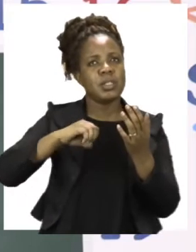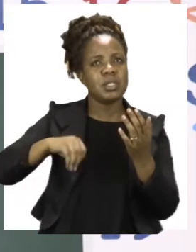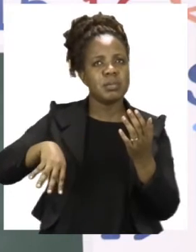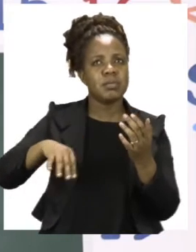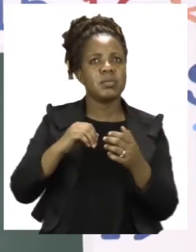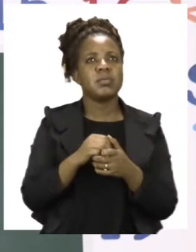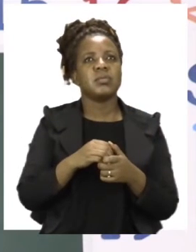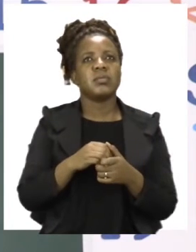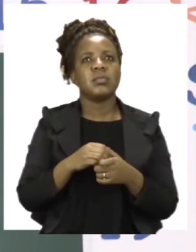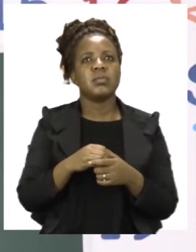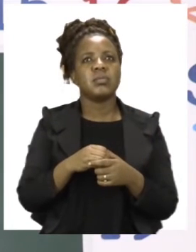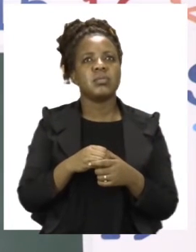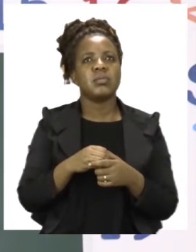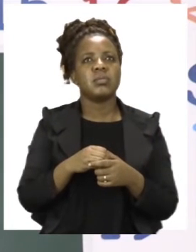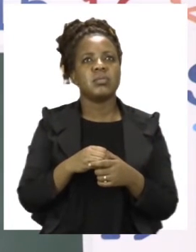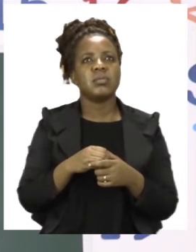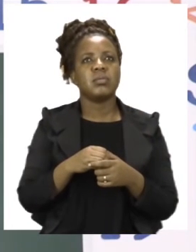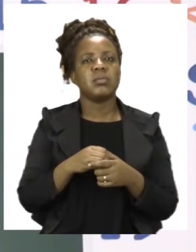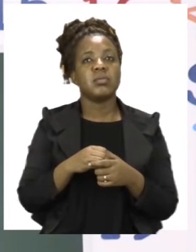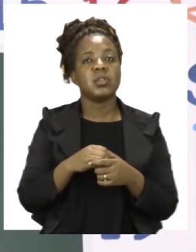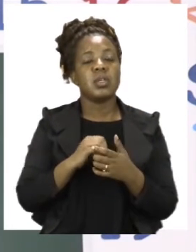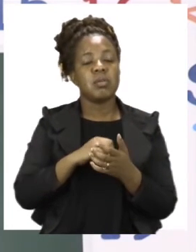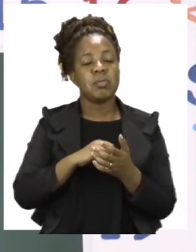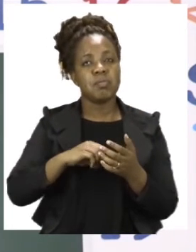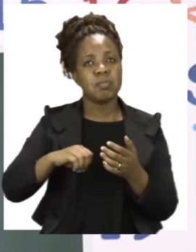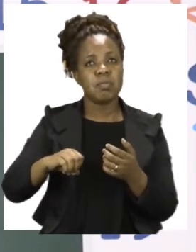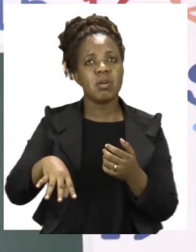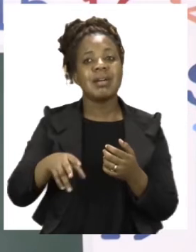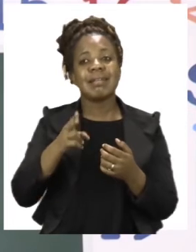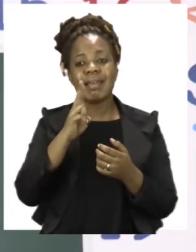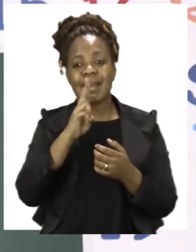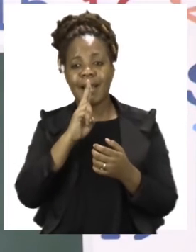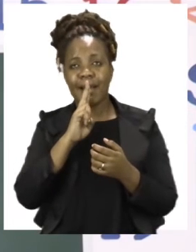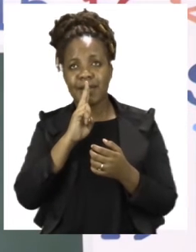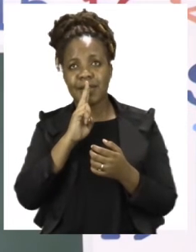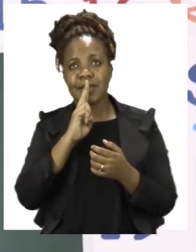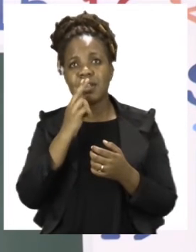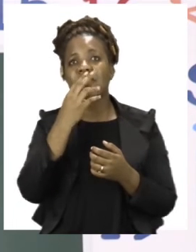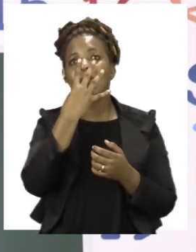subtract the answer we got from before, which is